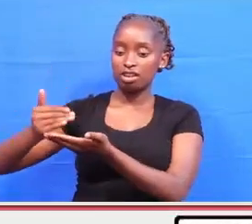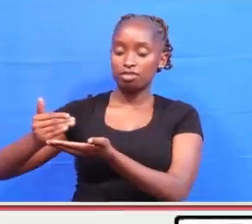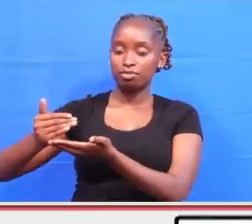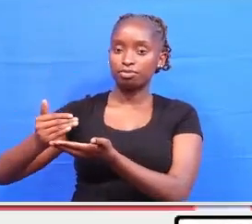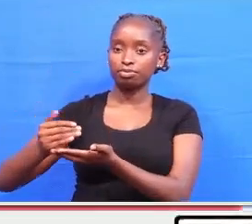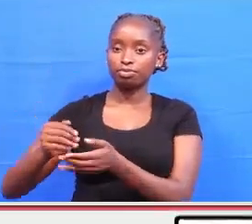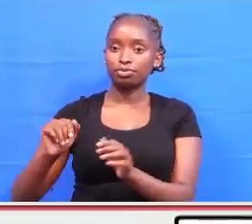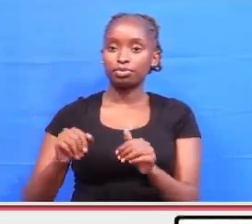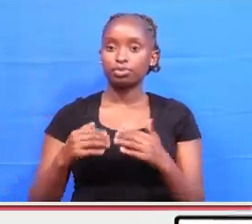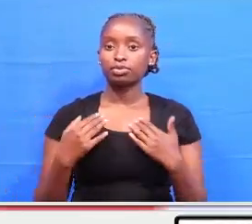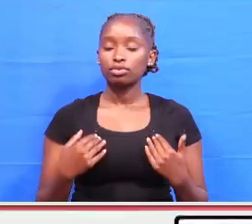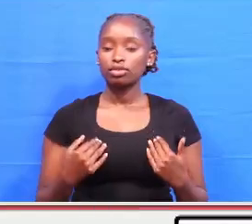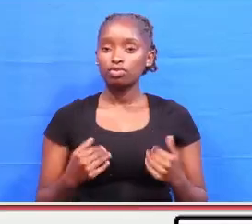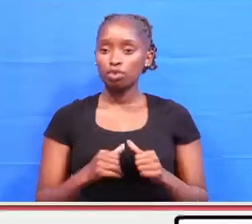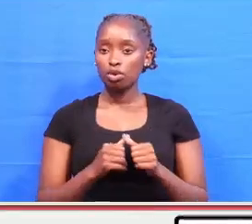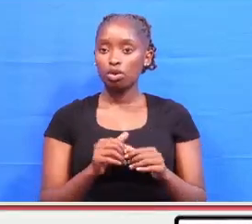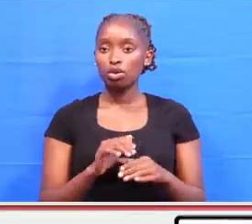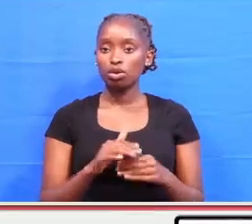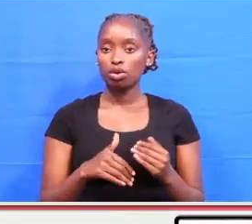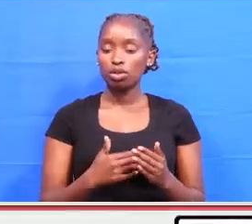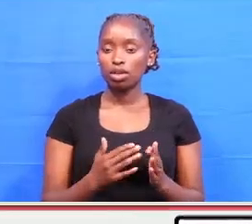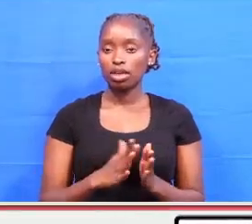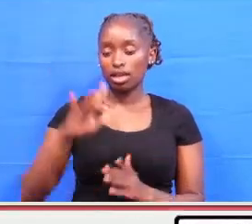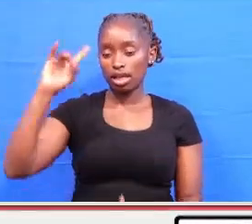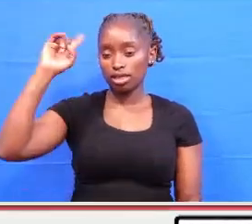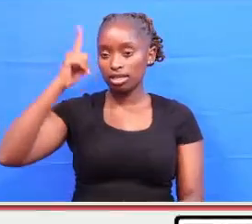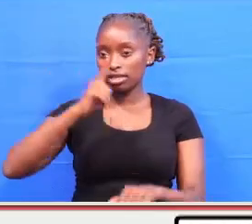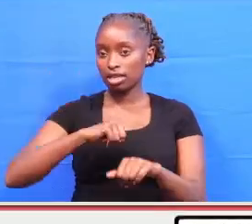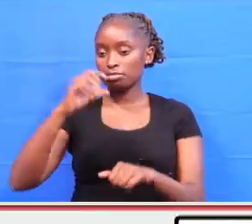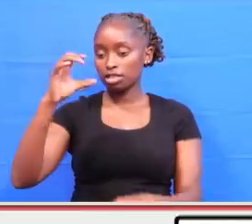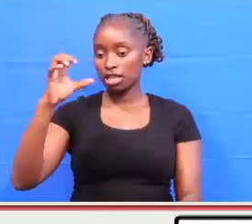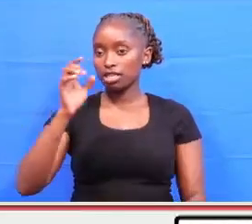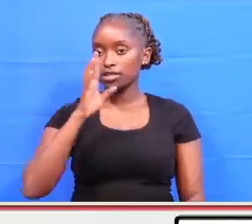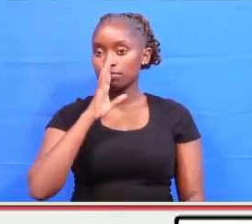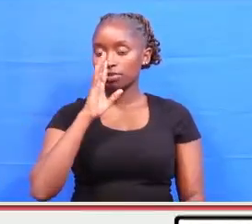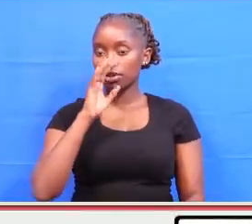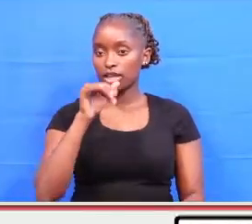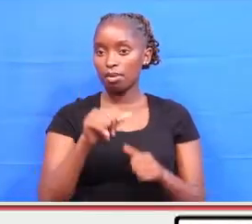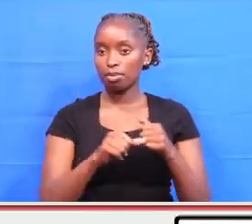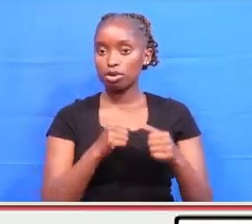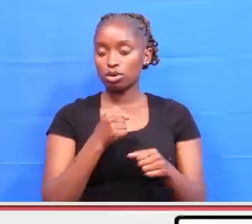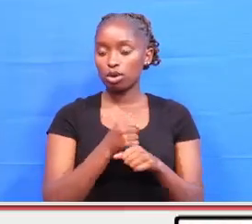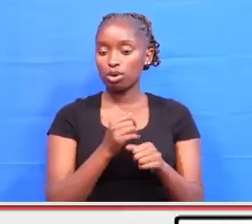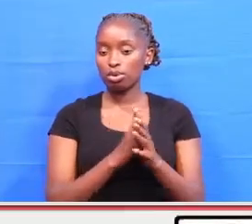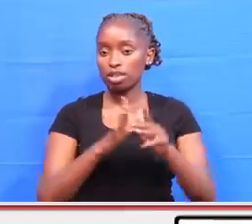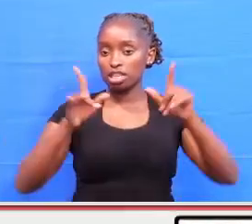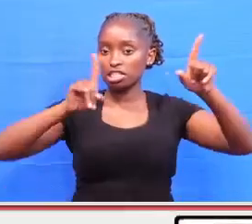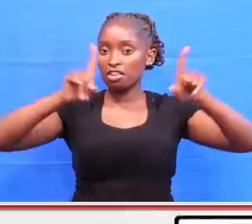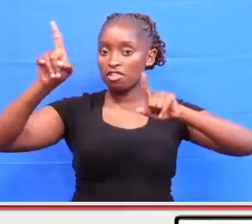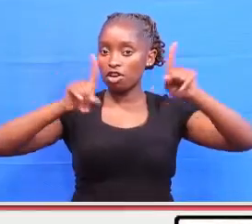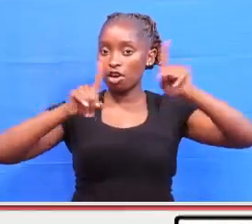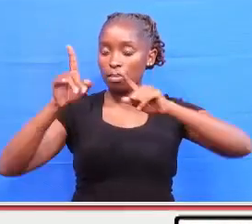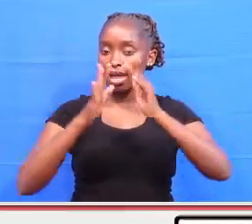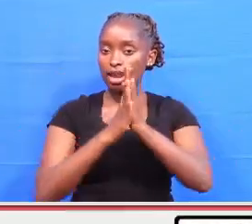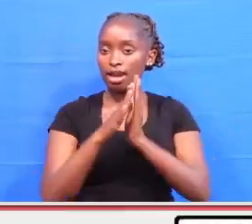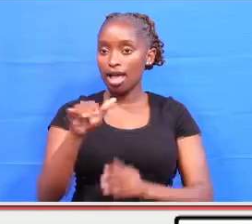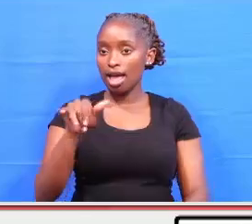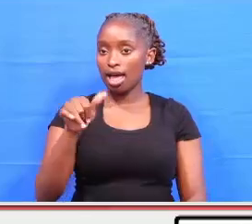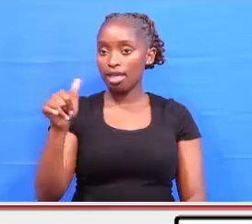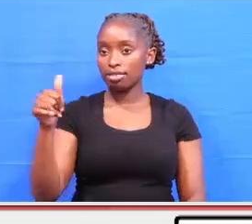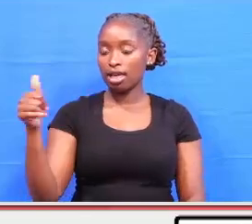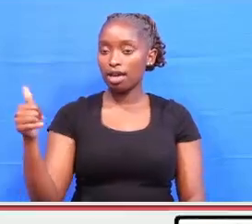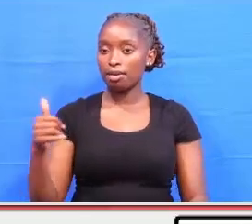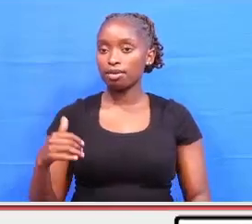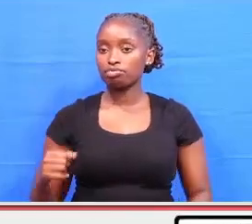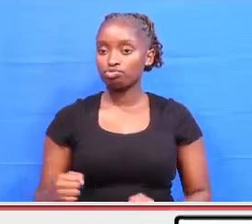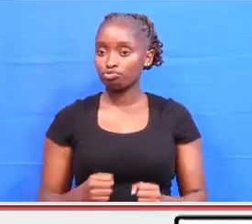do scoring. And I think when the CS was talking about working with Safaricom and other